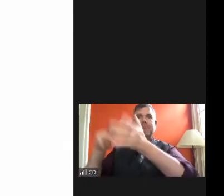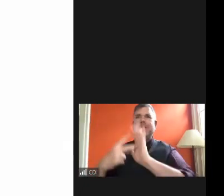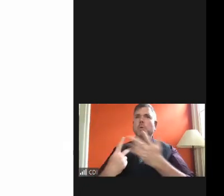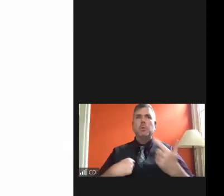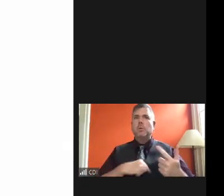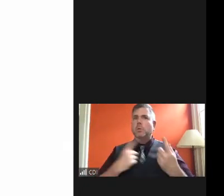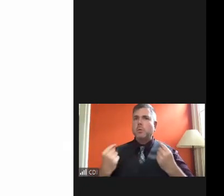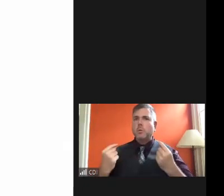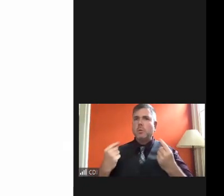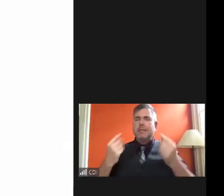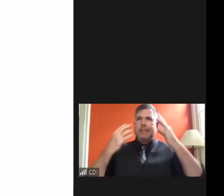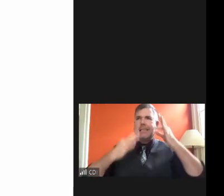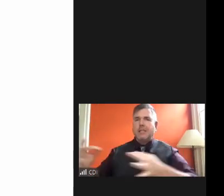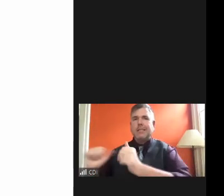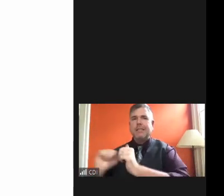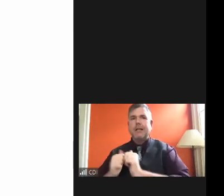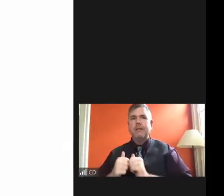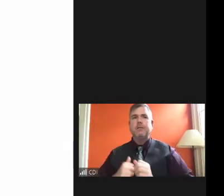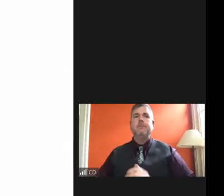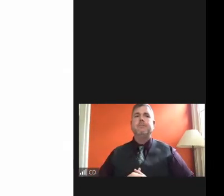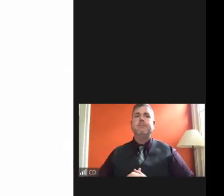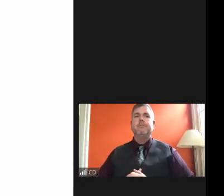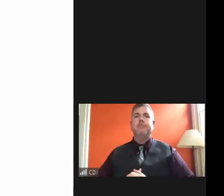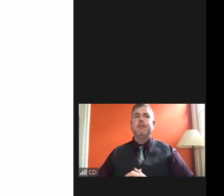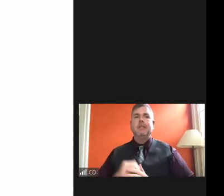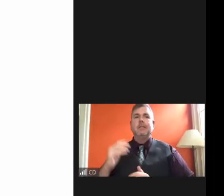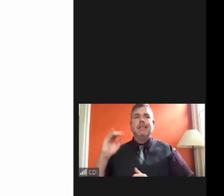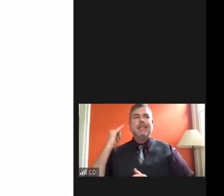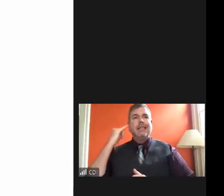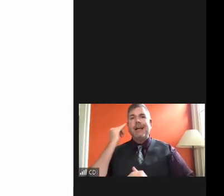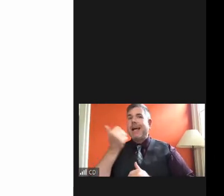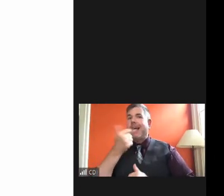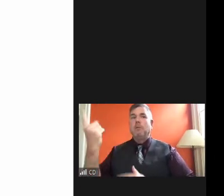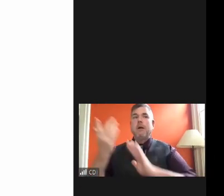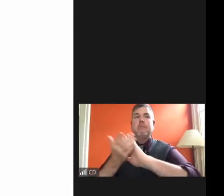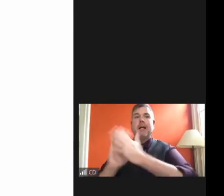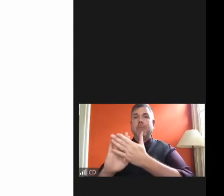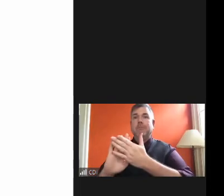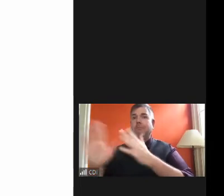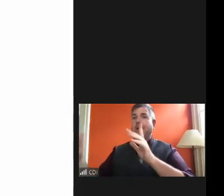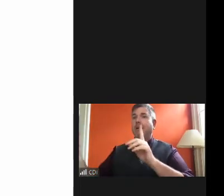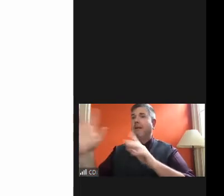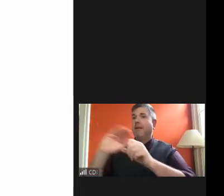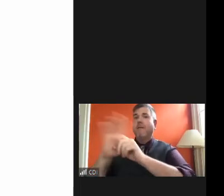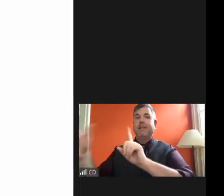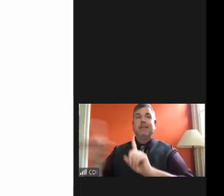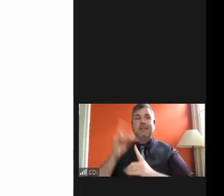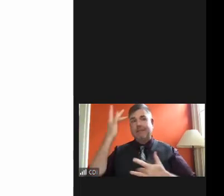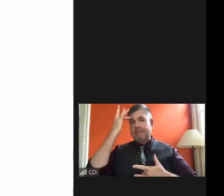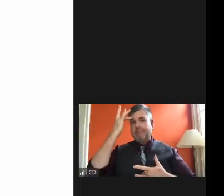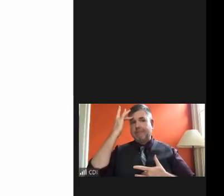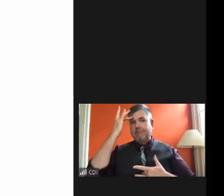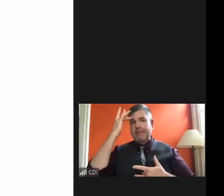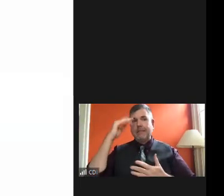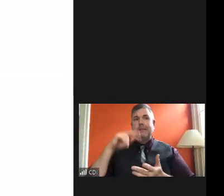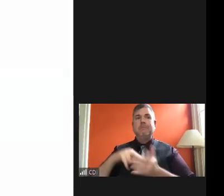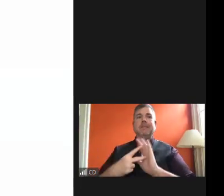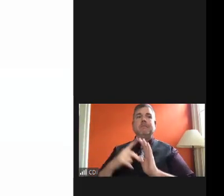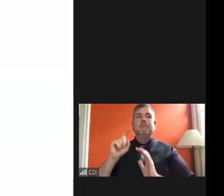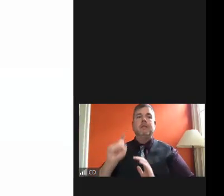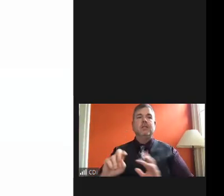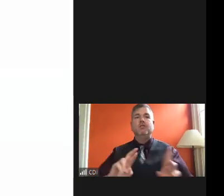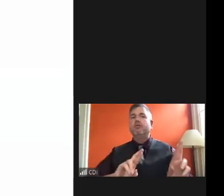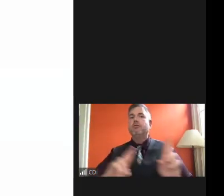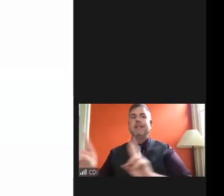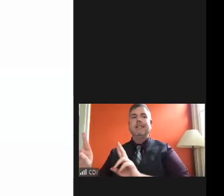aware that for anyone to become infected, there needs to be a sufficient dose of the virus. And we think that's about 1,000 virus particles that can